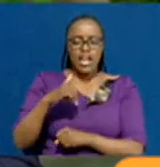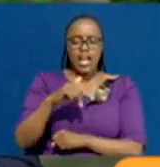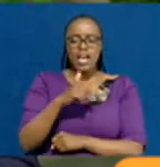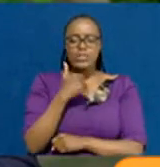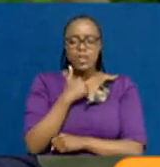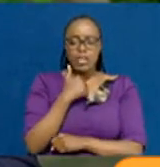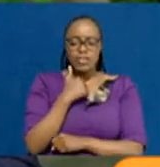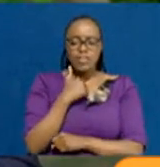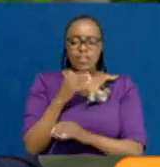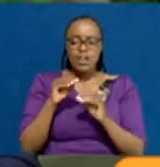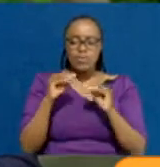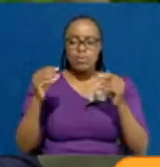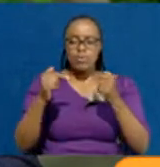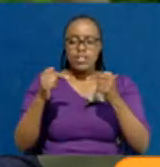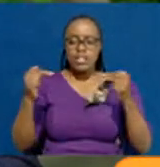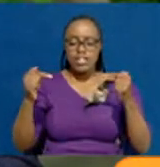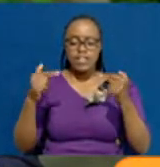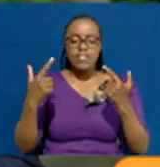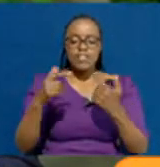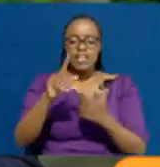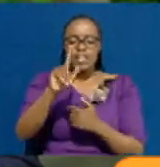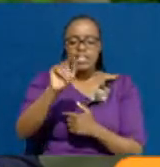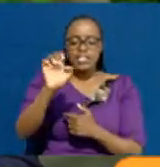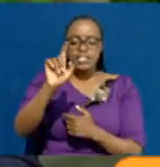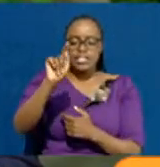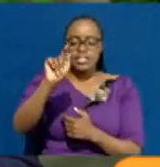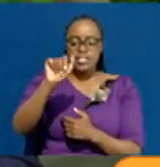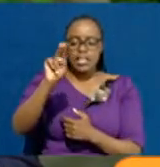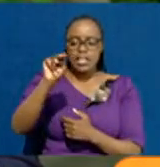a movement against tetanus